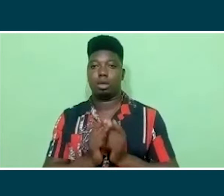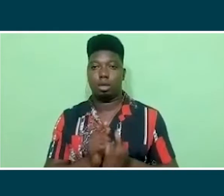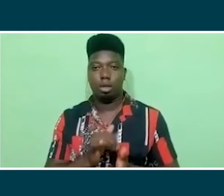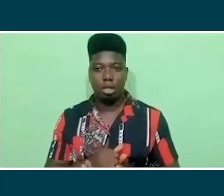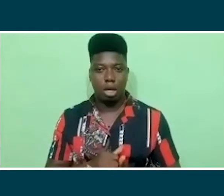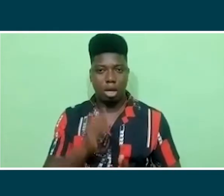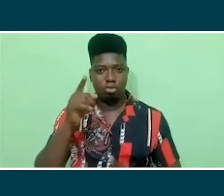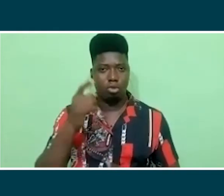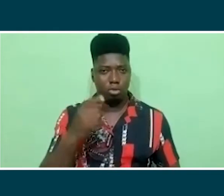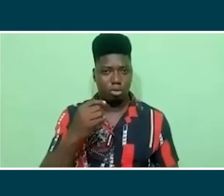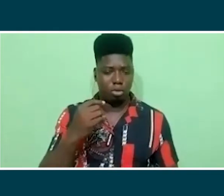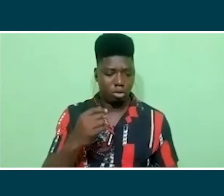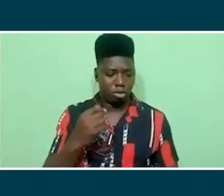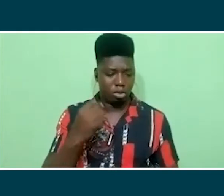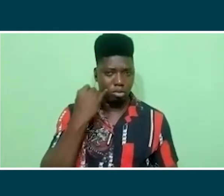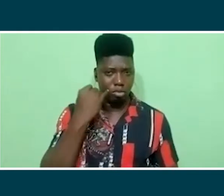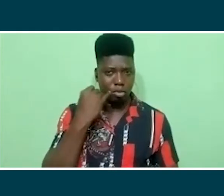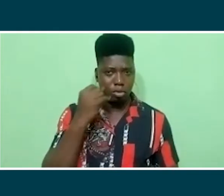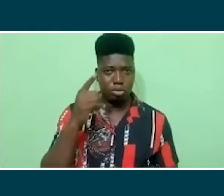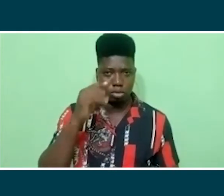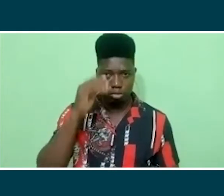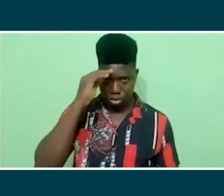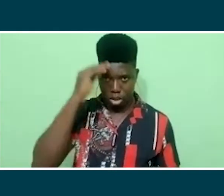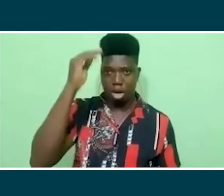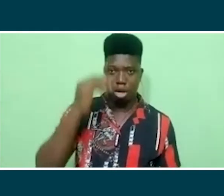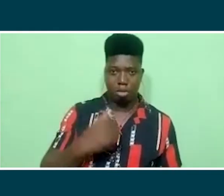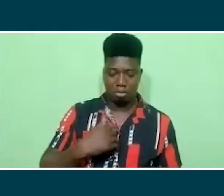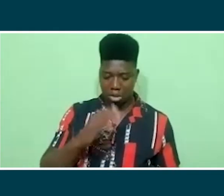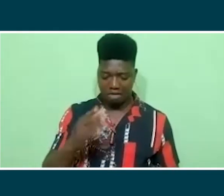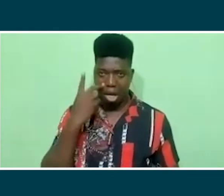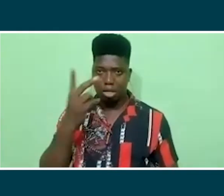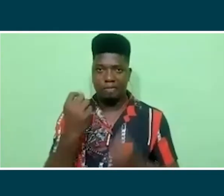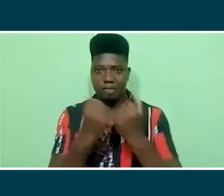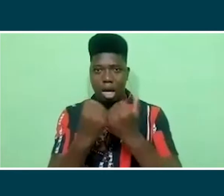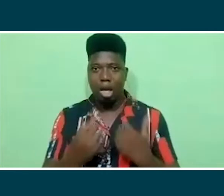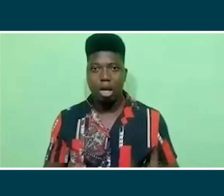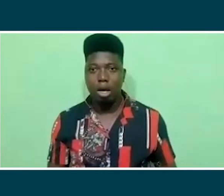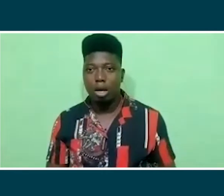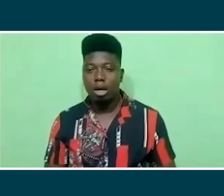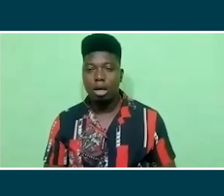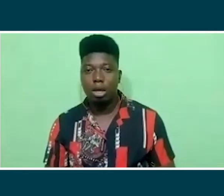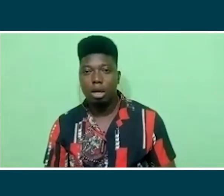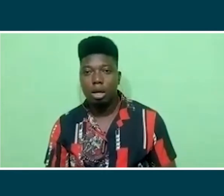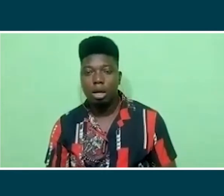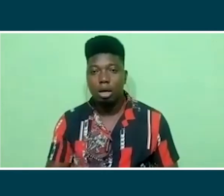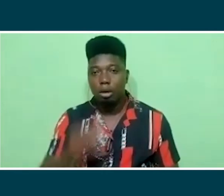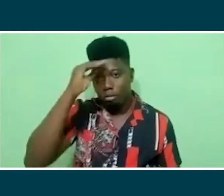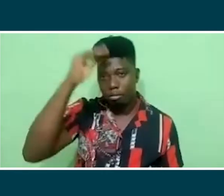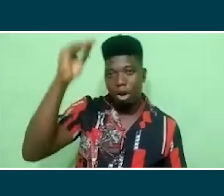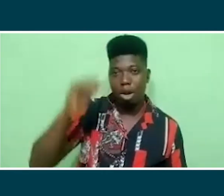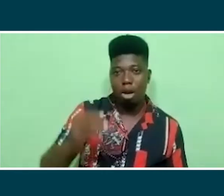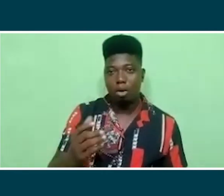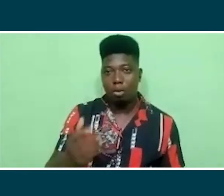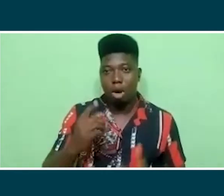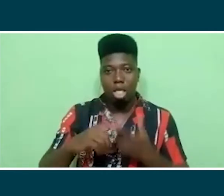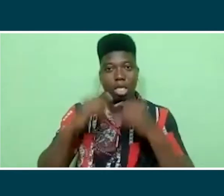Michael Tyson. You're a man. I've never seen you fighting. Then now this boy wanted to pick up a fight with me. He started